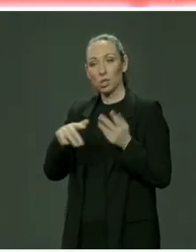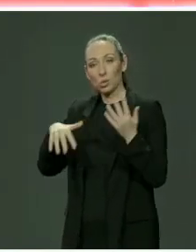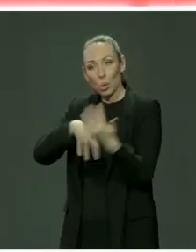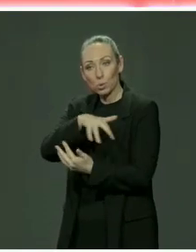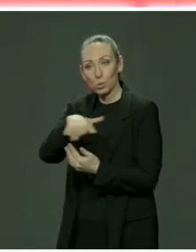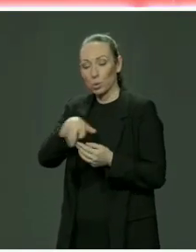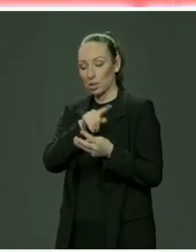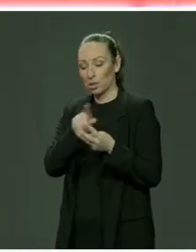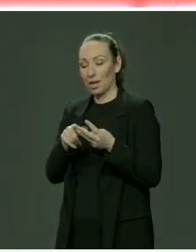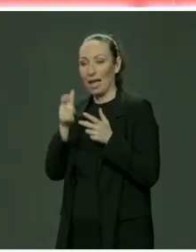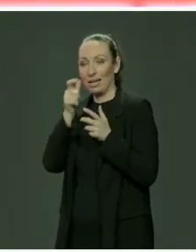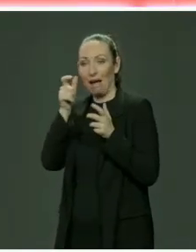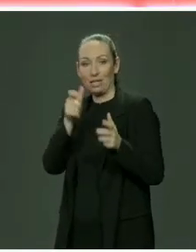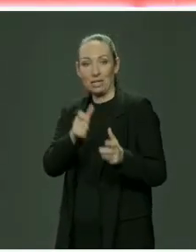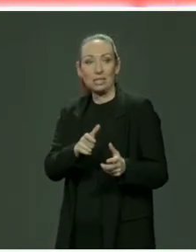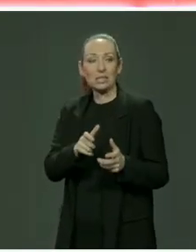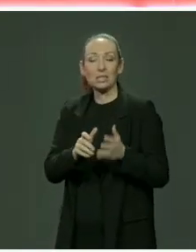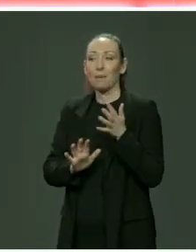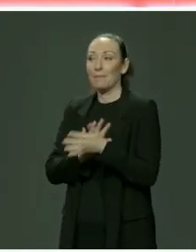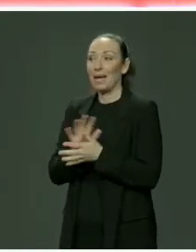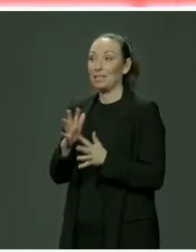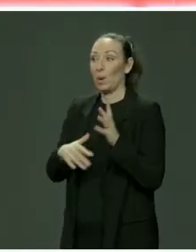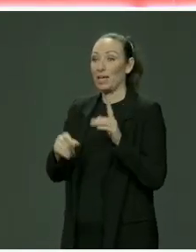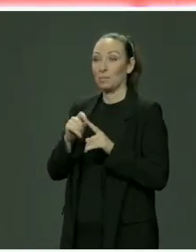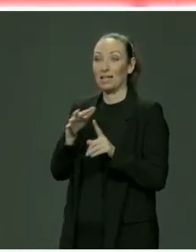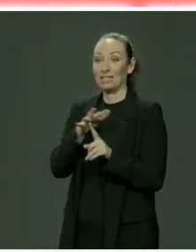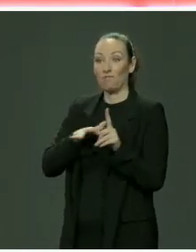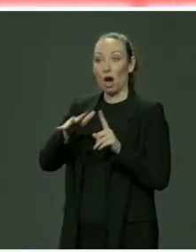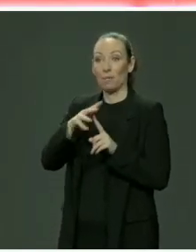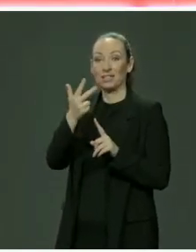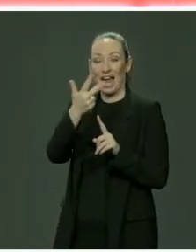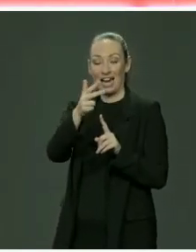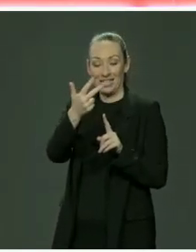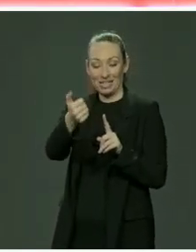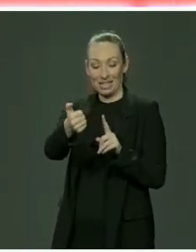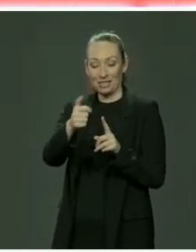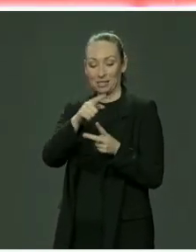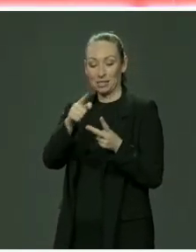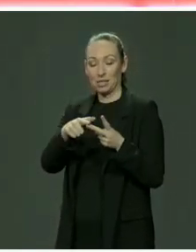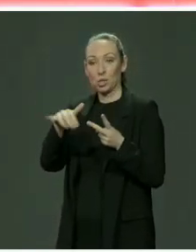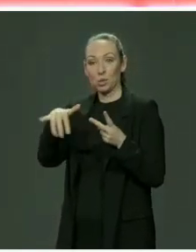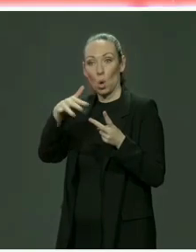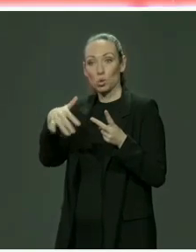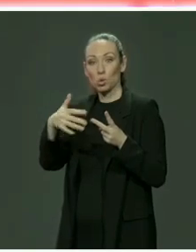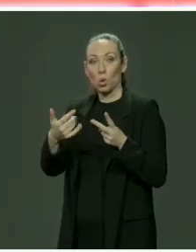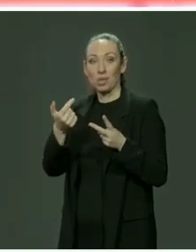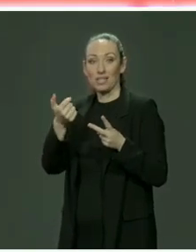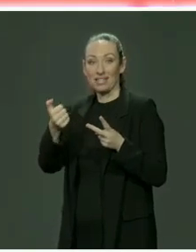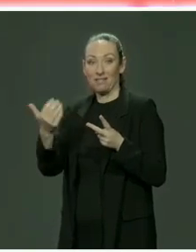governance, and Westpac's environment was 86, social 65 and governance 75.